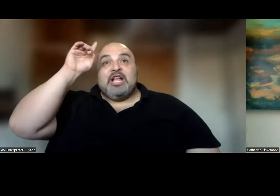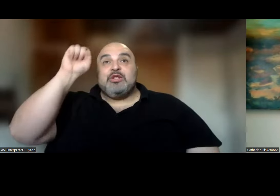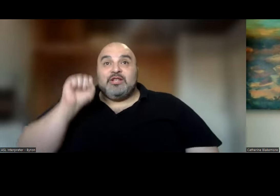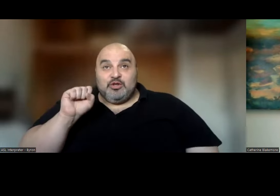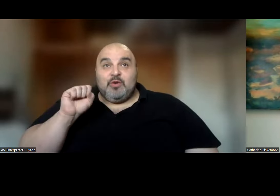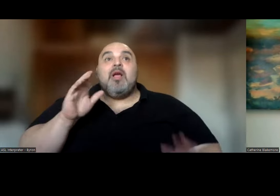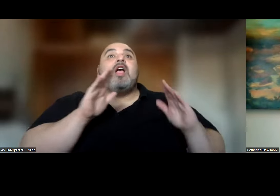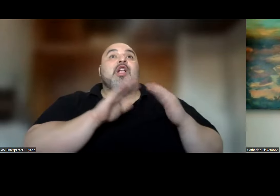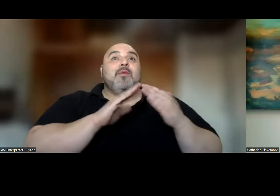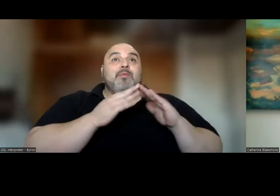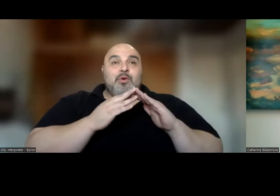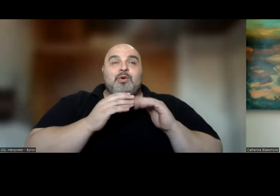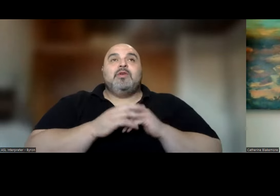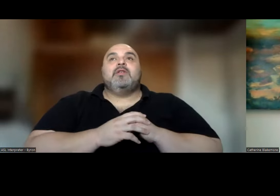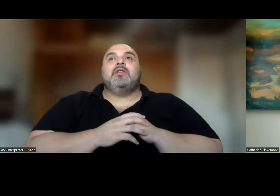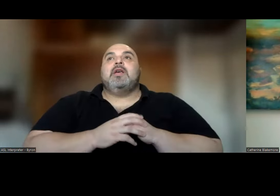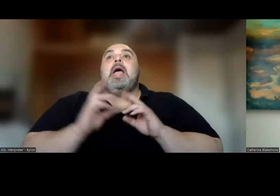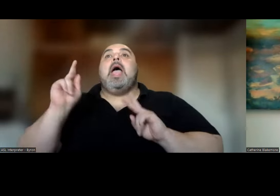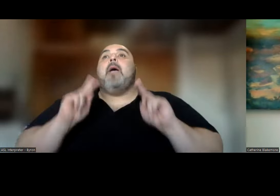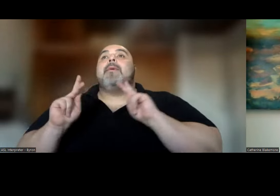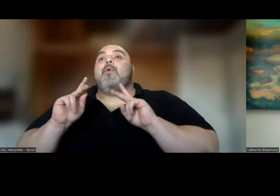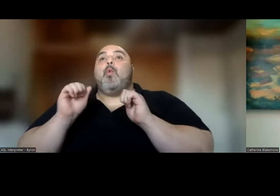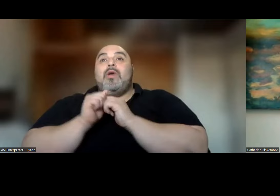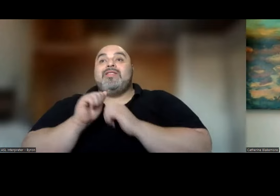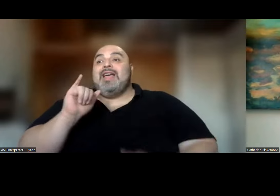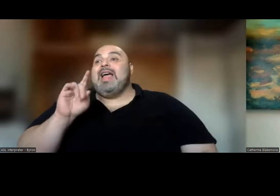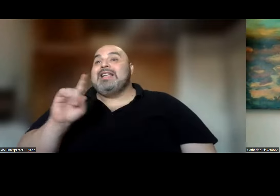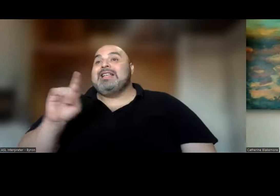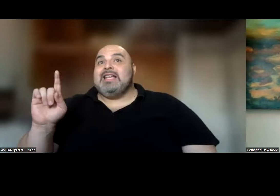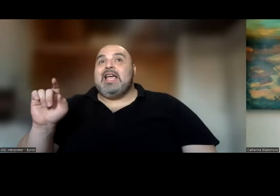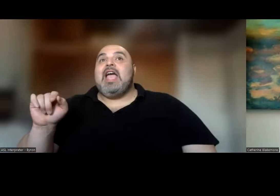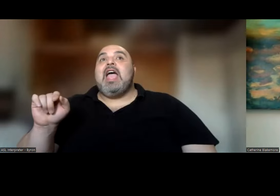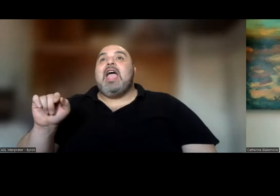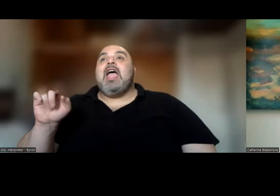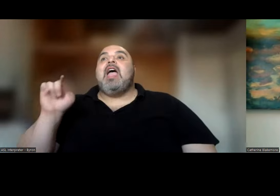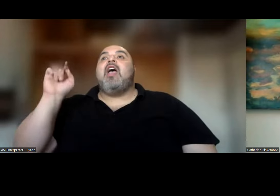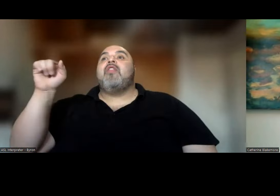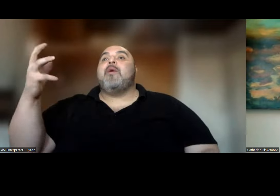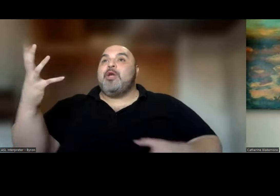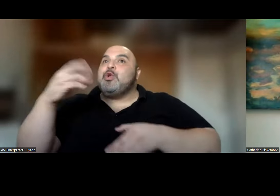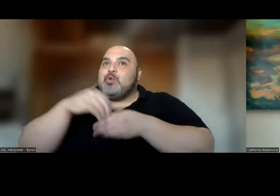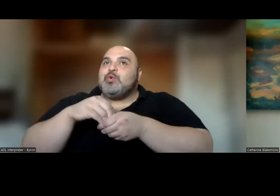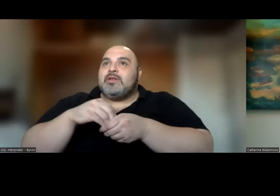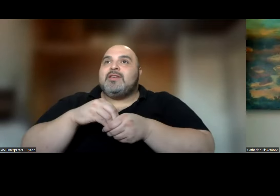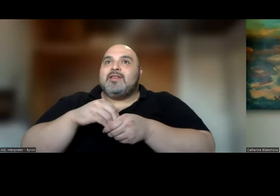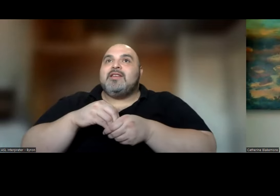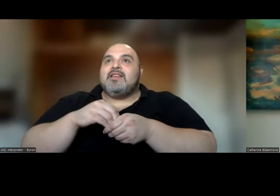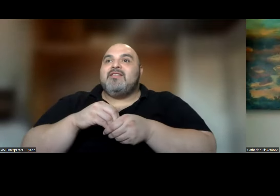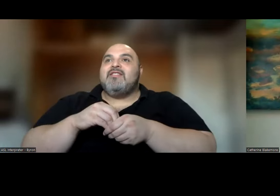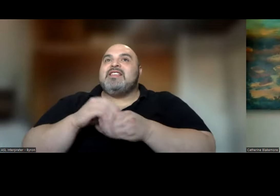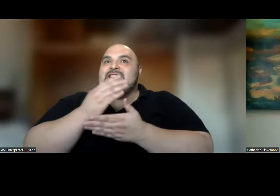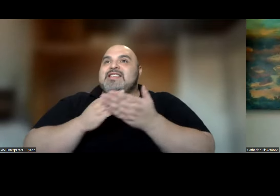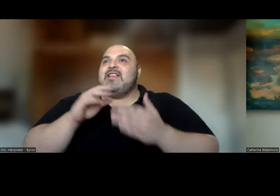and people with IDD were mentioned as being included in initiatives that